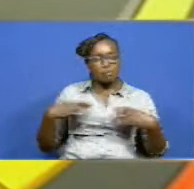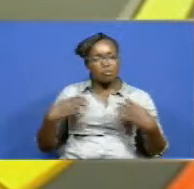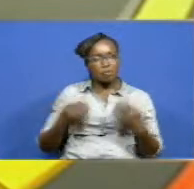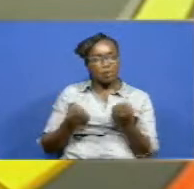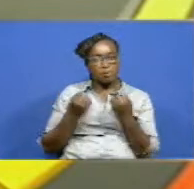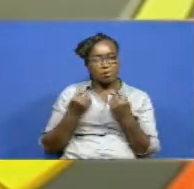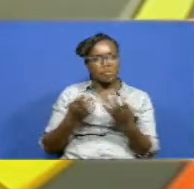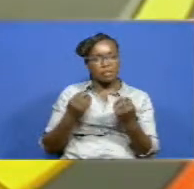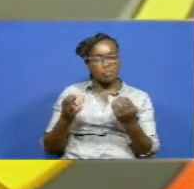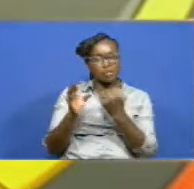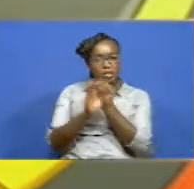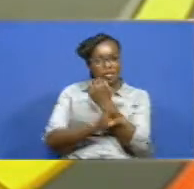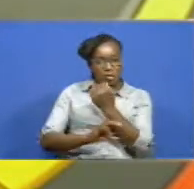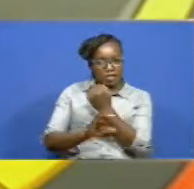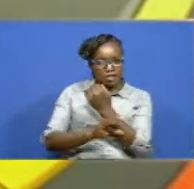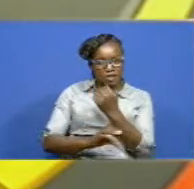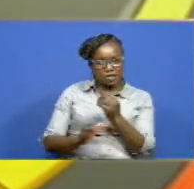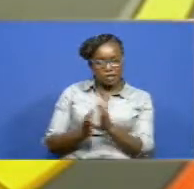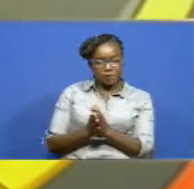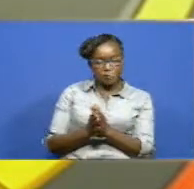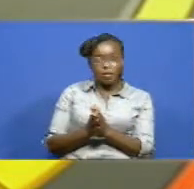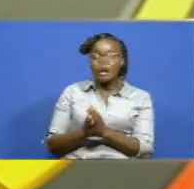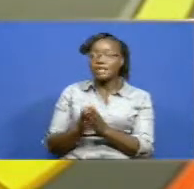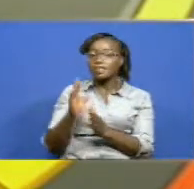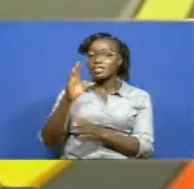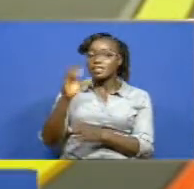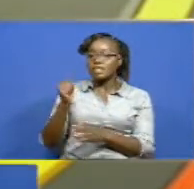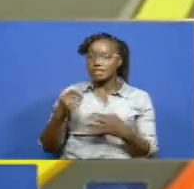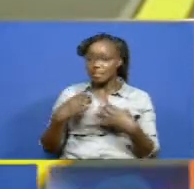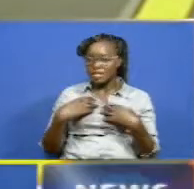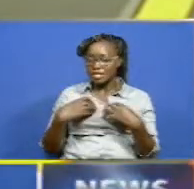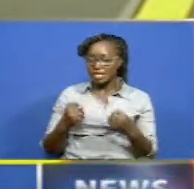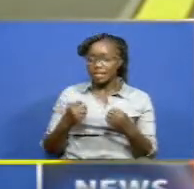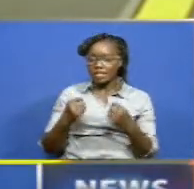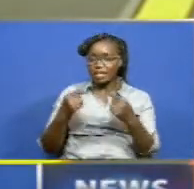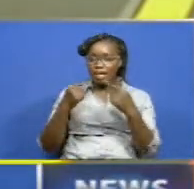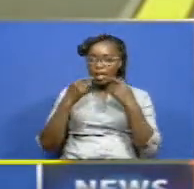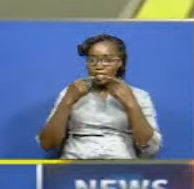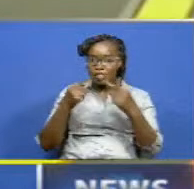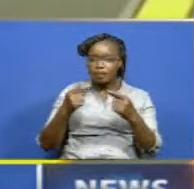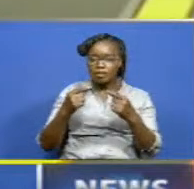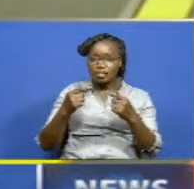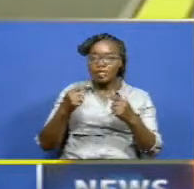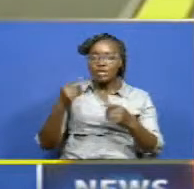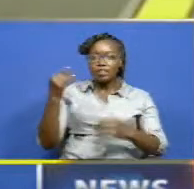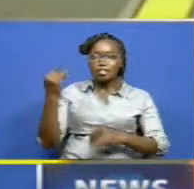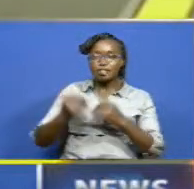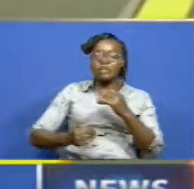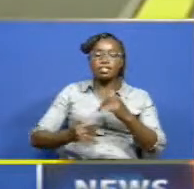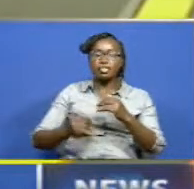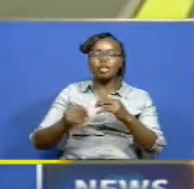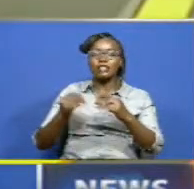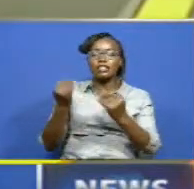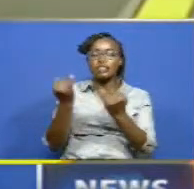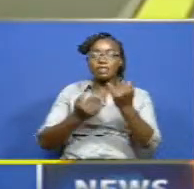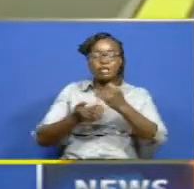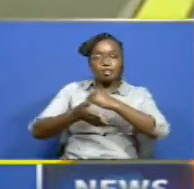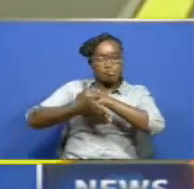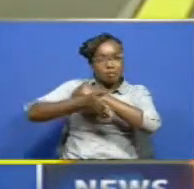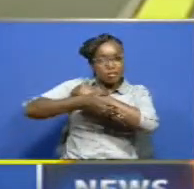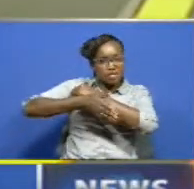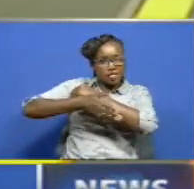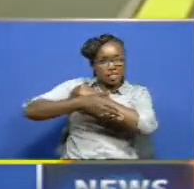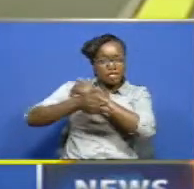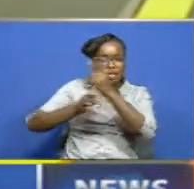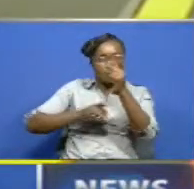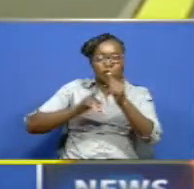Cabinet Secretary Mutahi Kagwe has further announced that the ban takes effect Saturday midnight and all passengers arriving into Kenya from